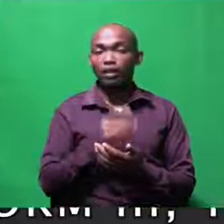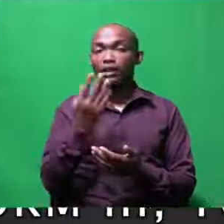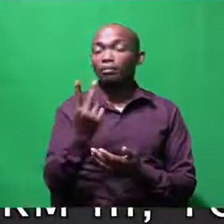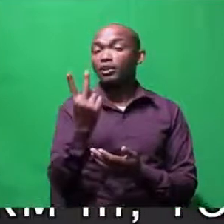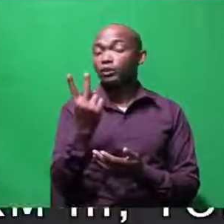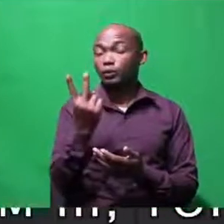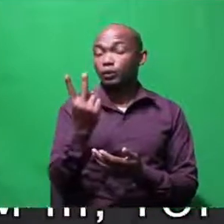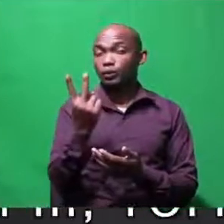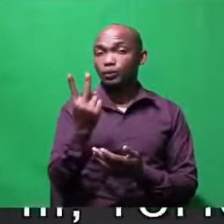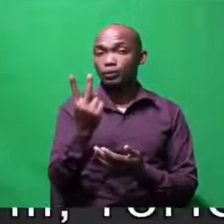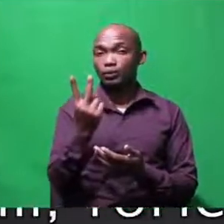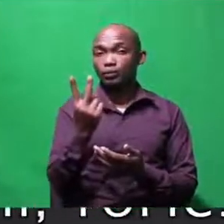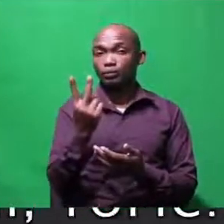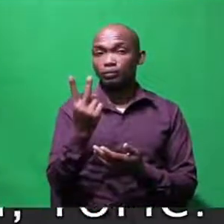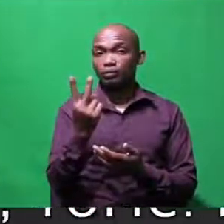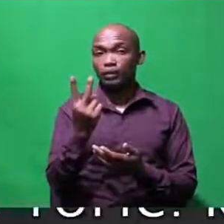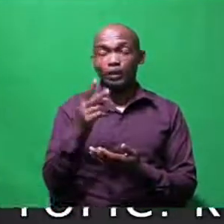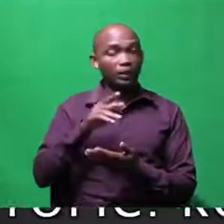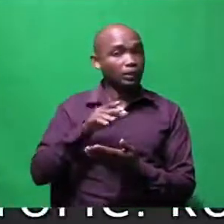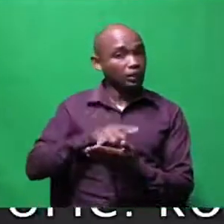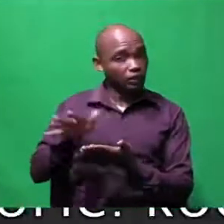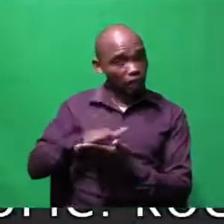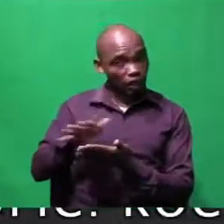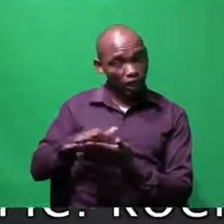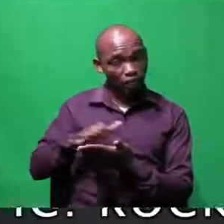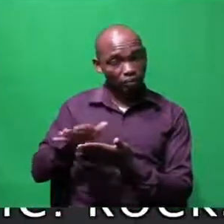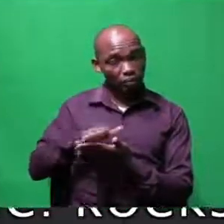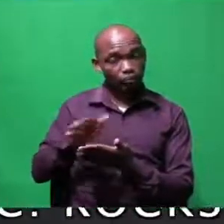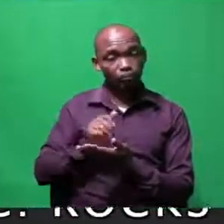number 2, describe